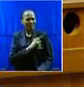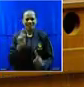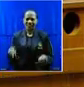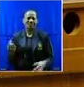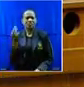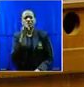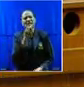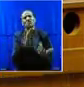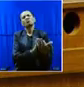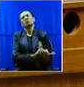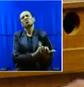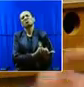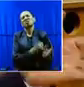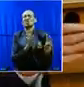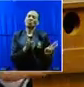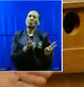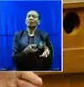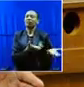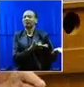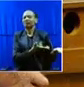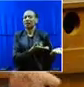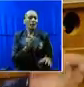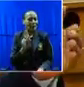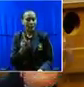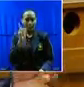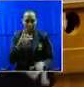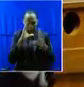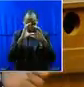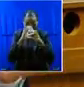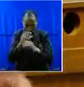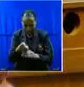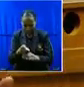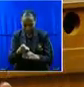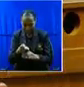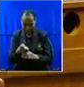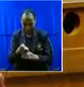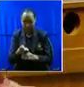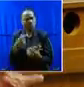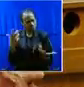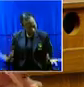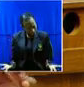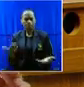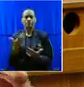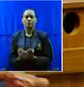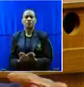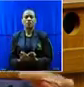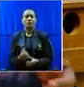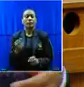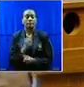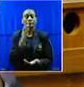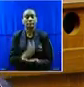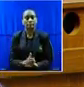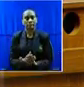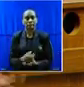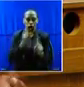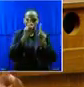about the economy in generalities. We must be focused, and we must be able to ensure that